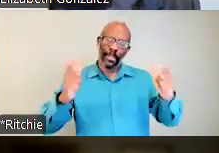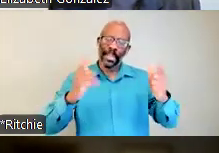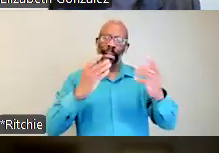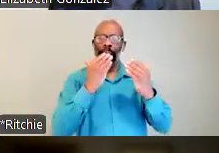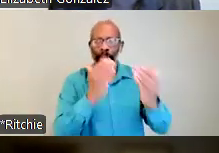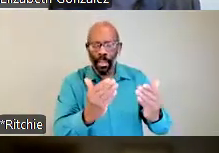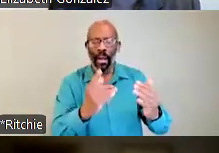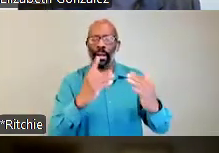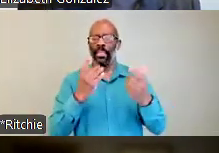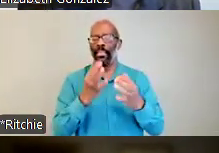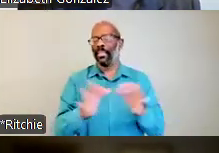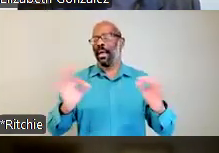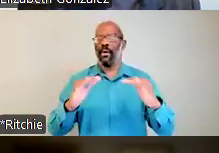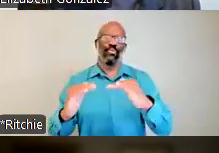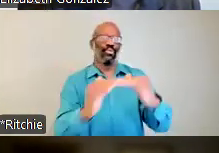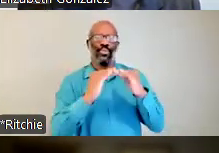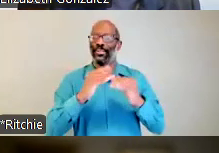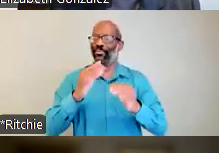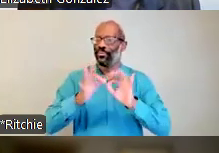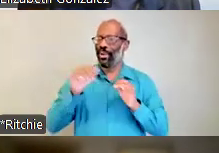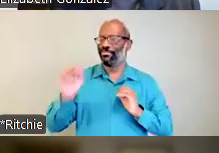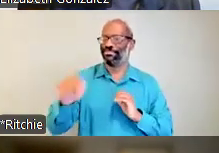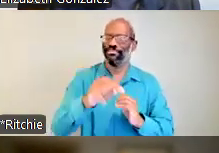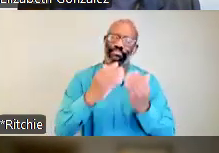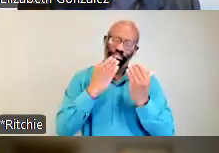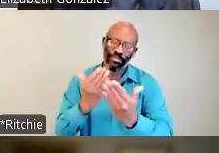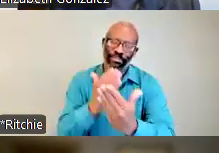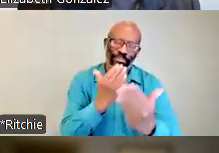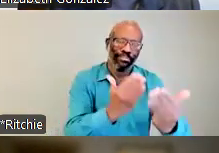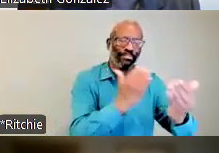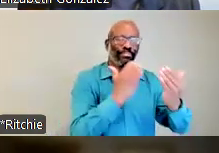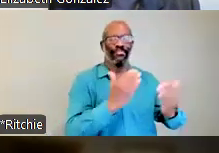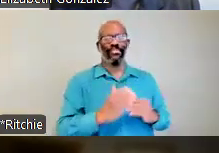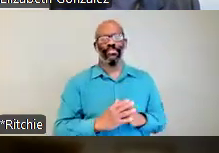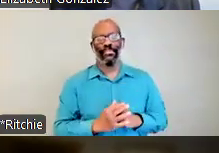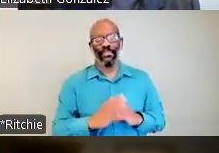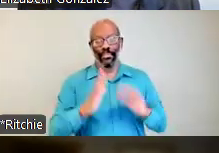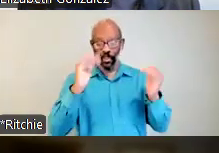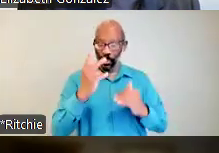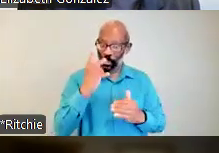We hope to see you again next week. Thank you.